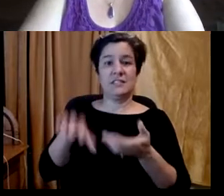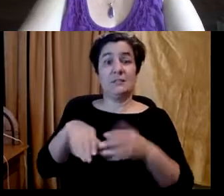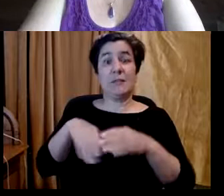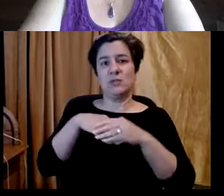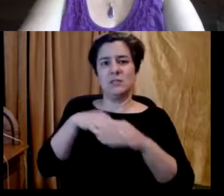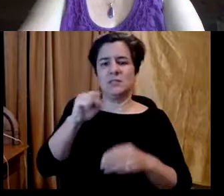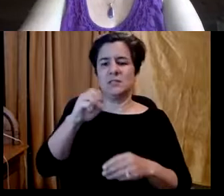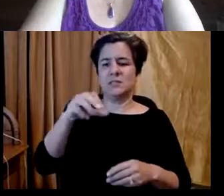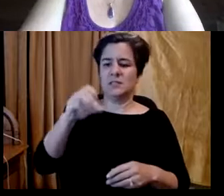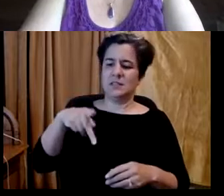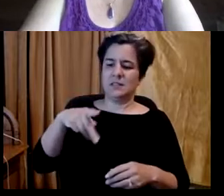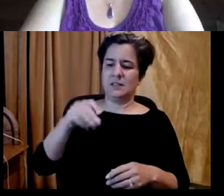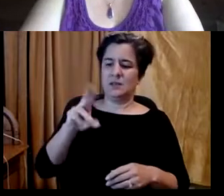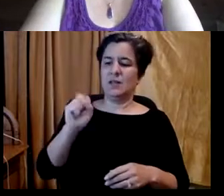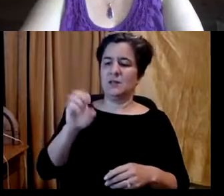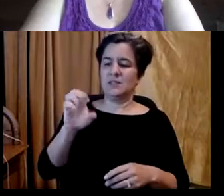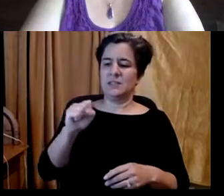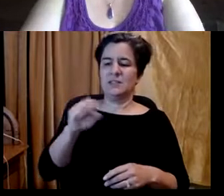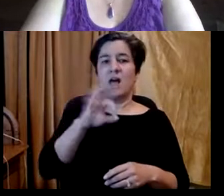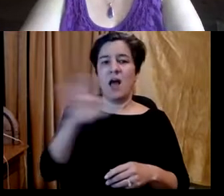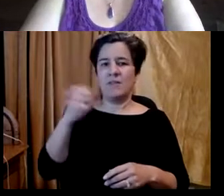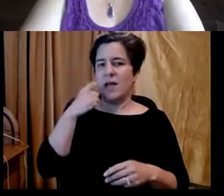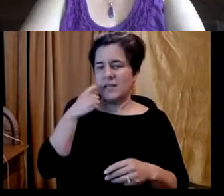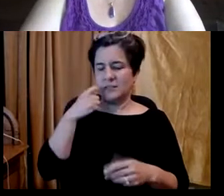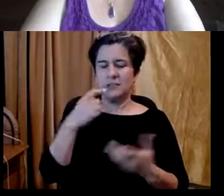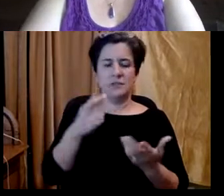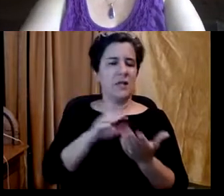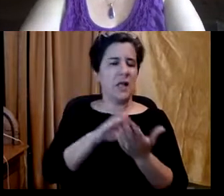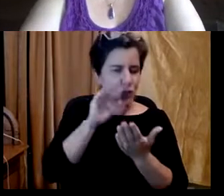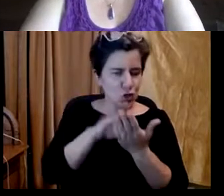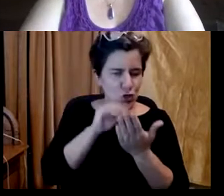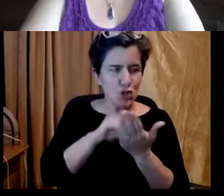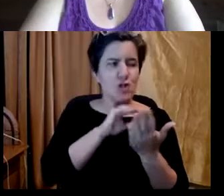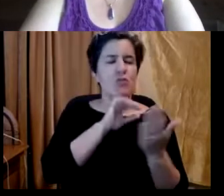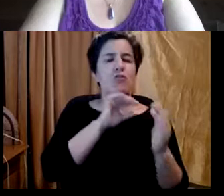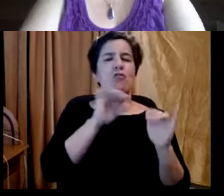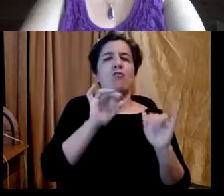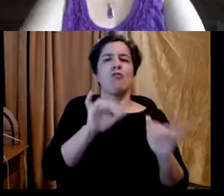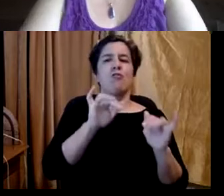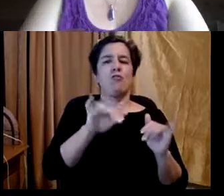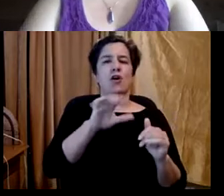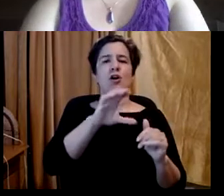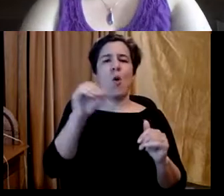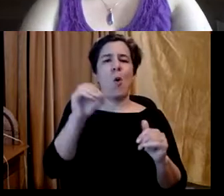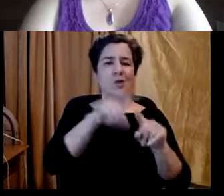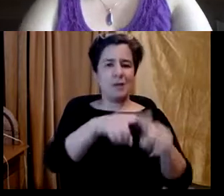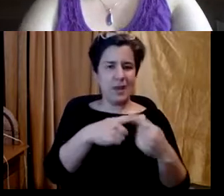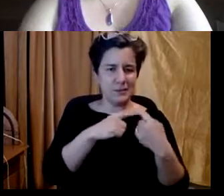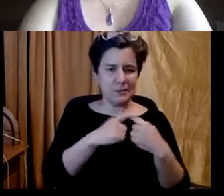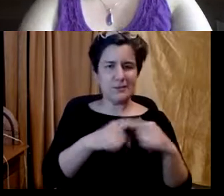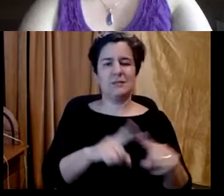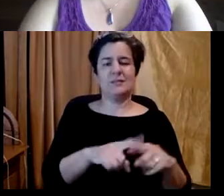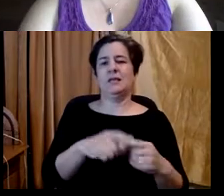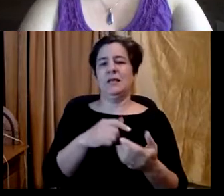I learned piece by piece, codependency, enabling, tried to figure out my piece, and I fought so